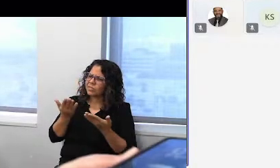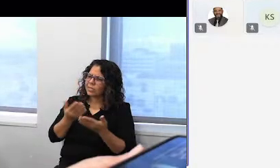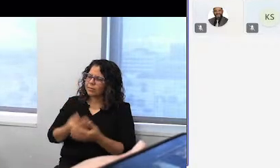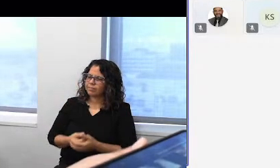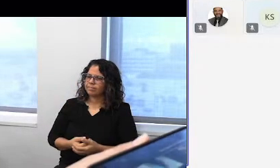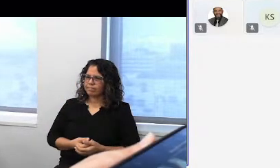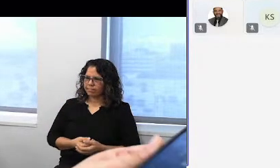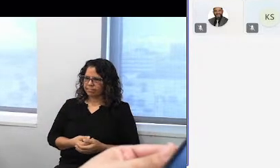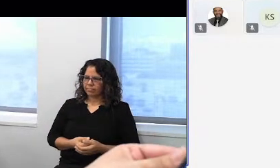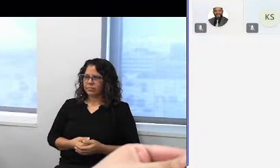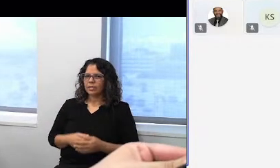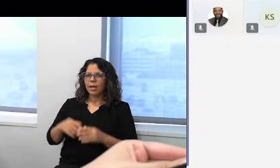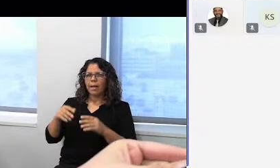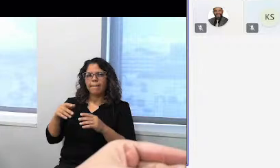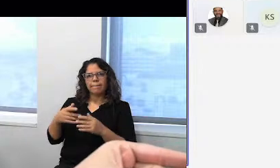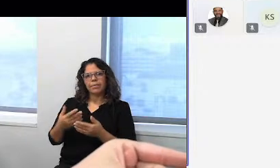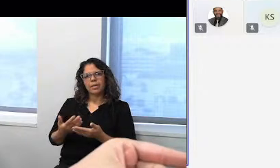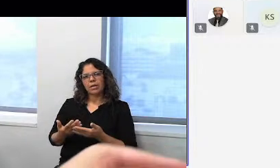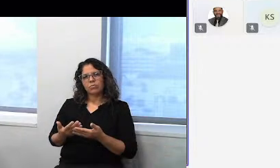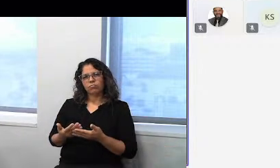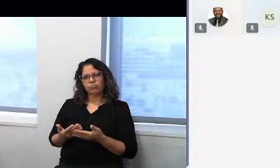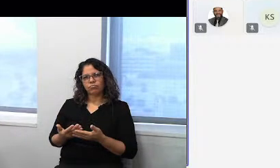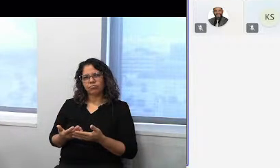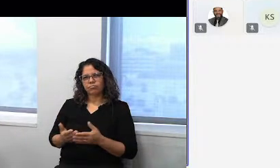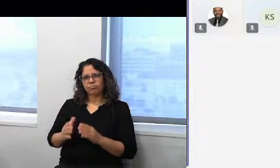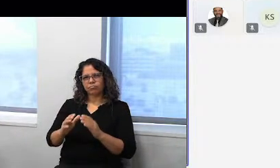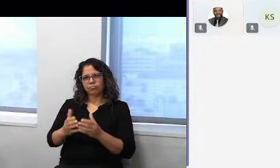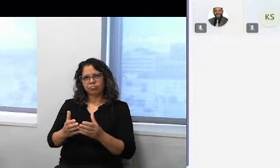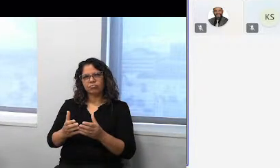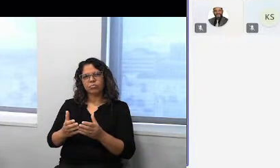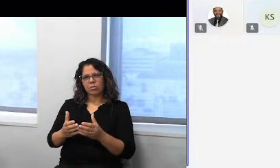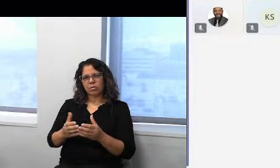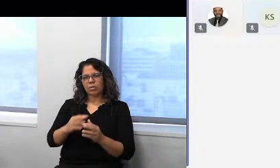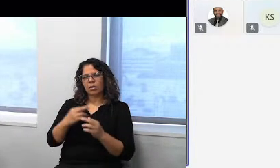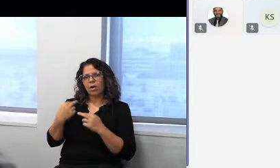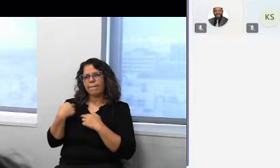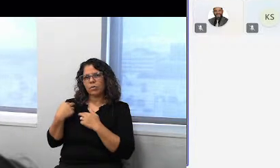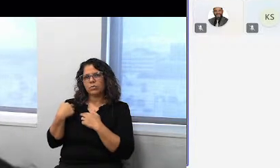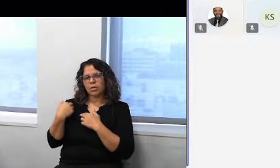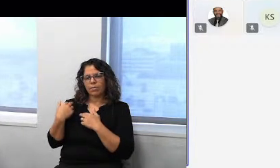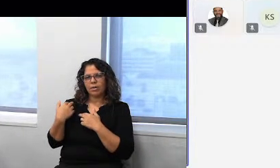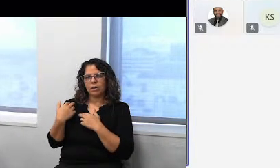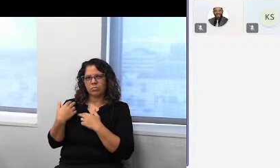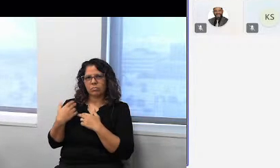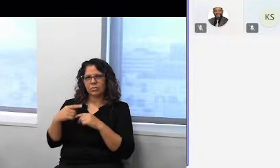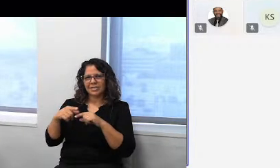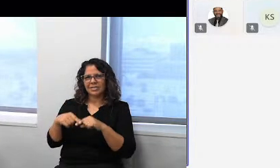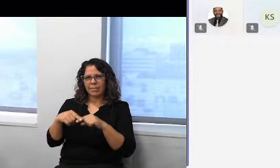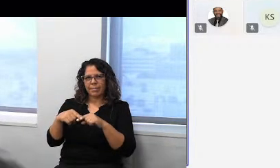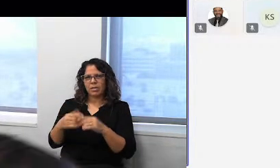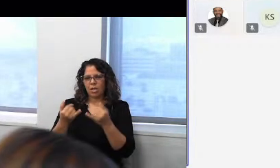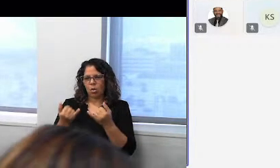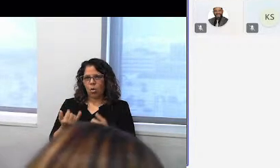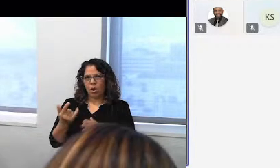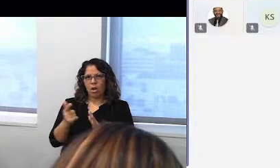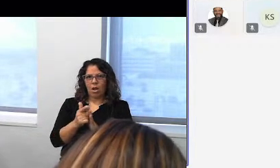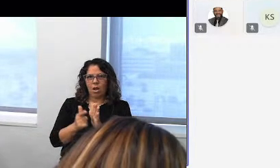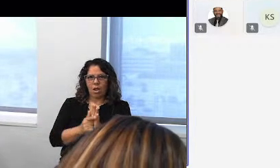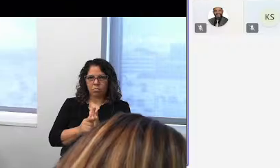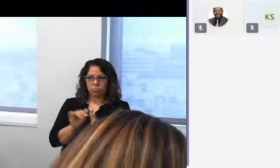person responsible for it is the one under the current law. If that changes, and is